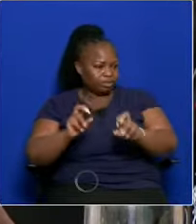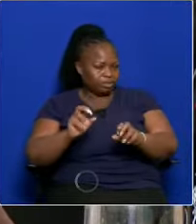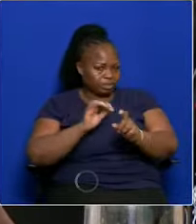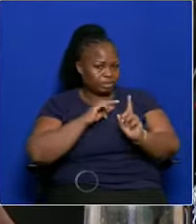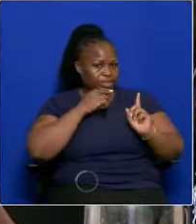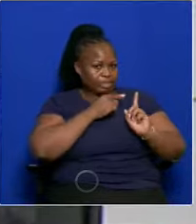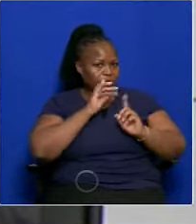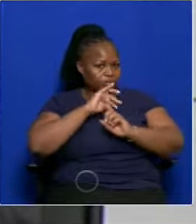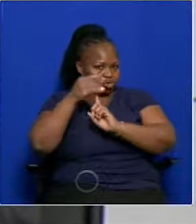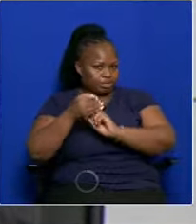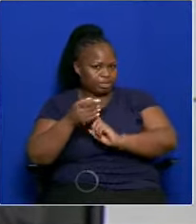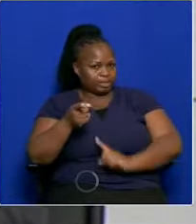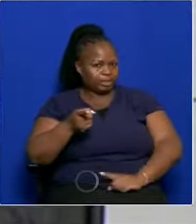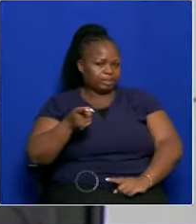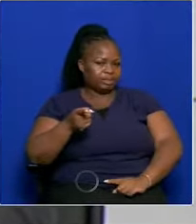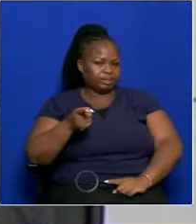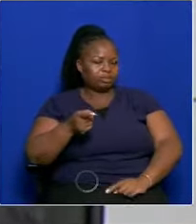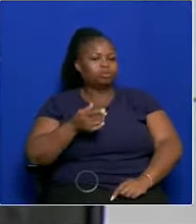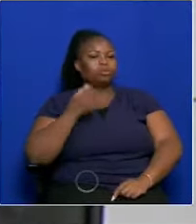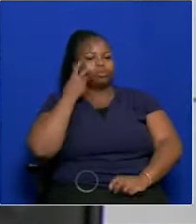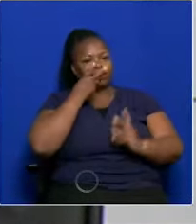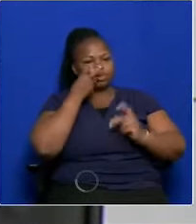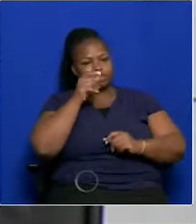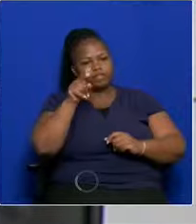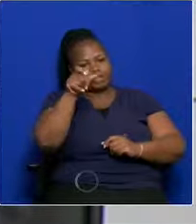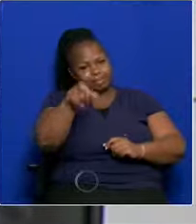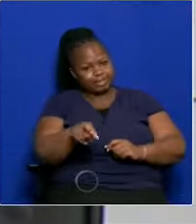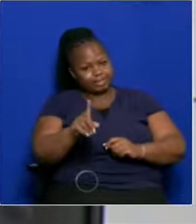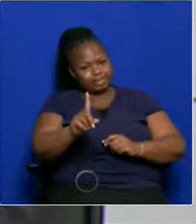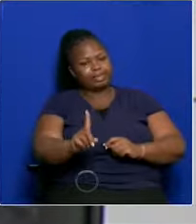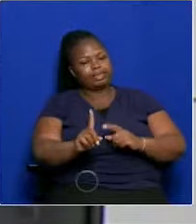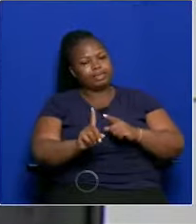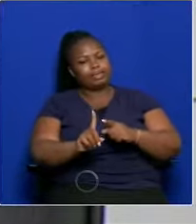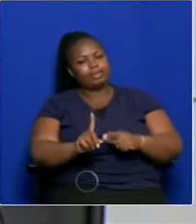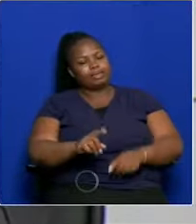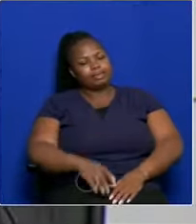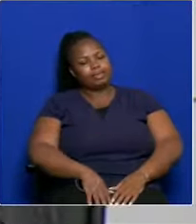we're necessarily looking for that looking into person. him? We're looking for that person.